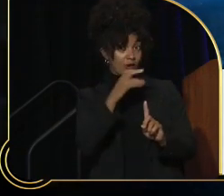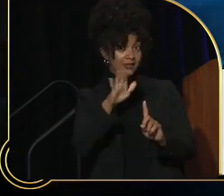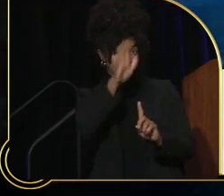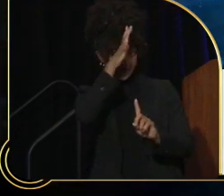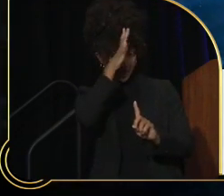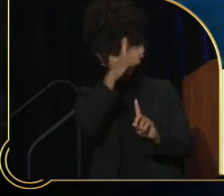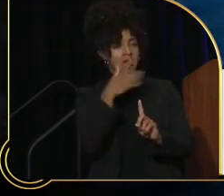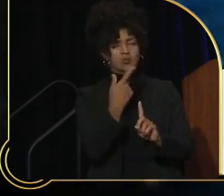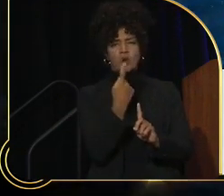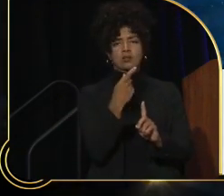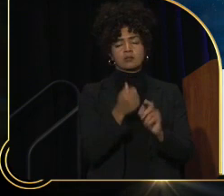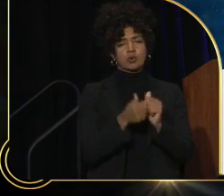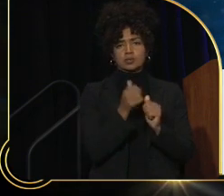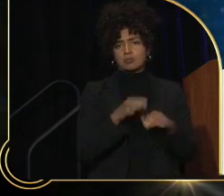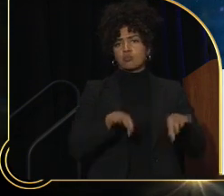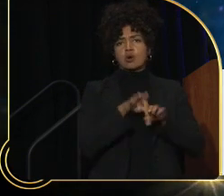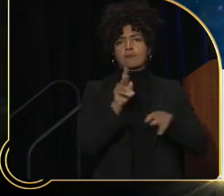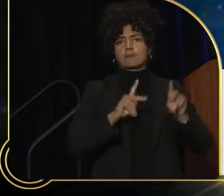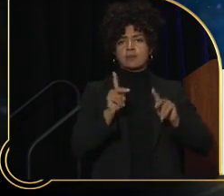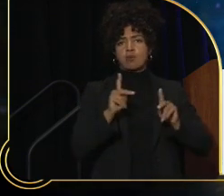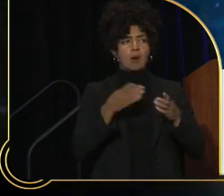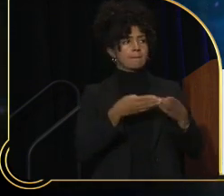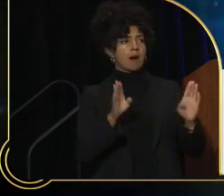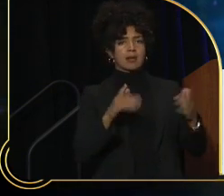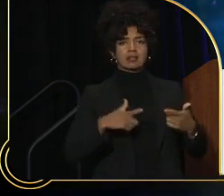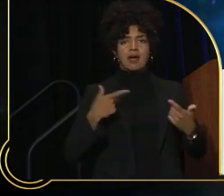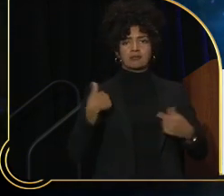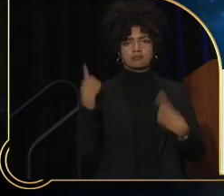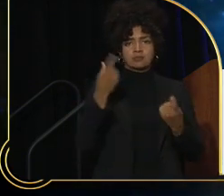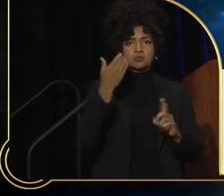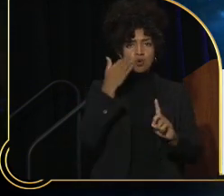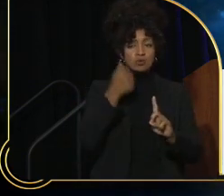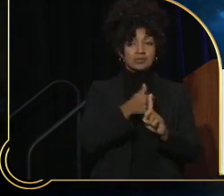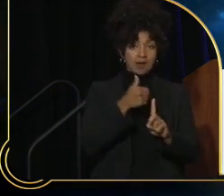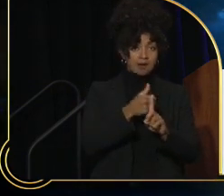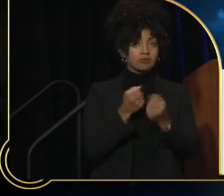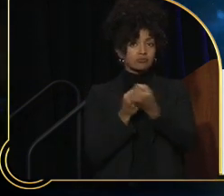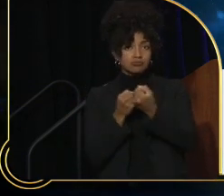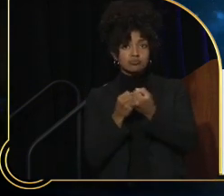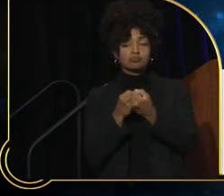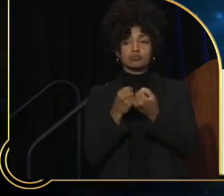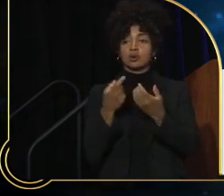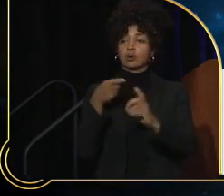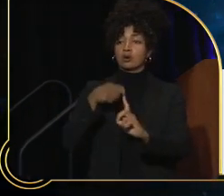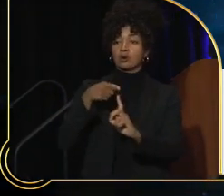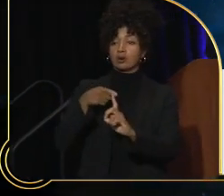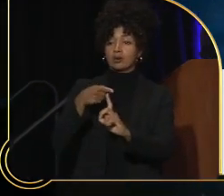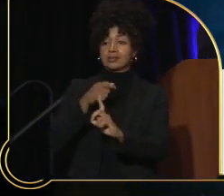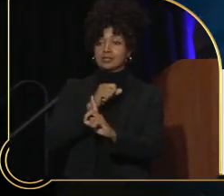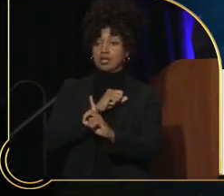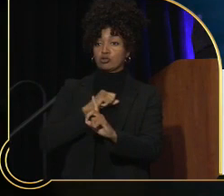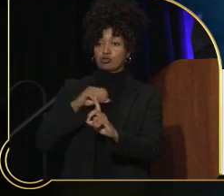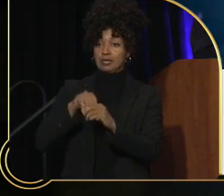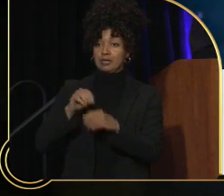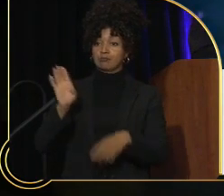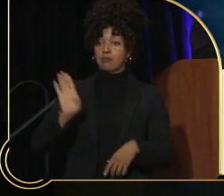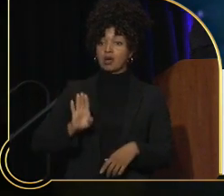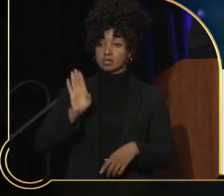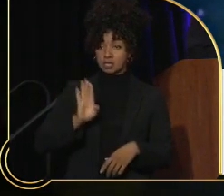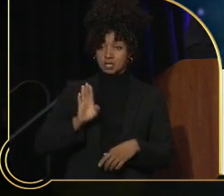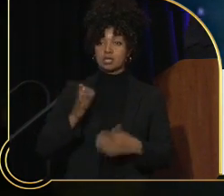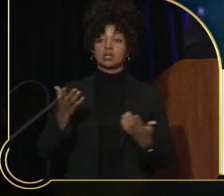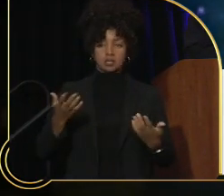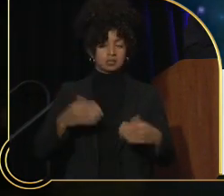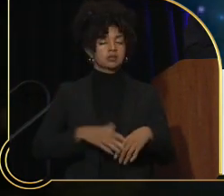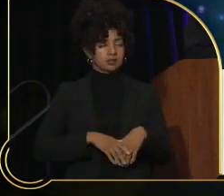ever known. He was a key aide to Mayor Kevin White in Boston. Tip O'Neill, who was the second greatest speaker of